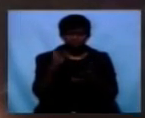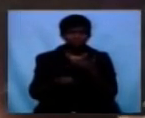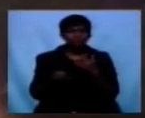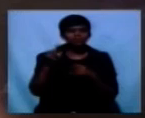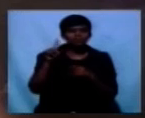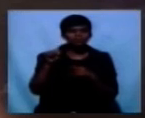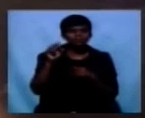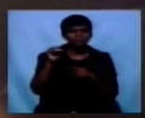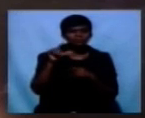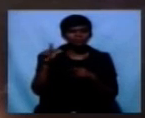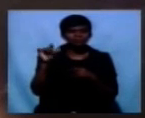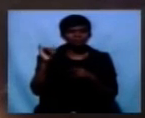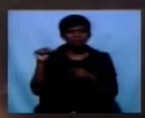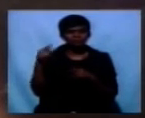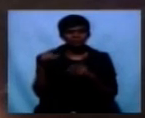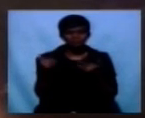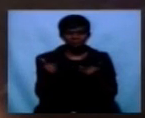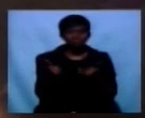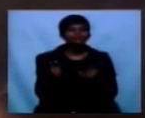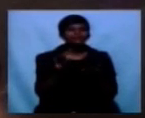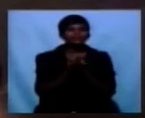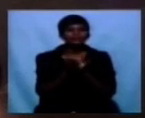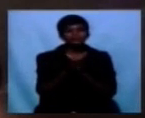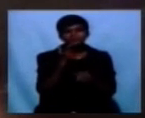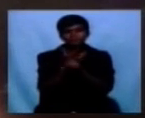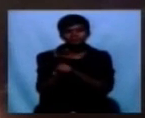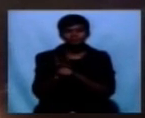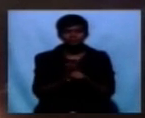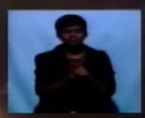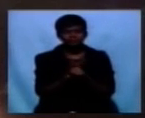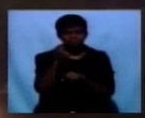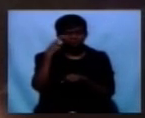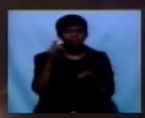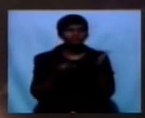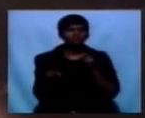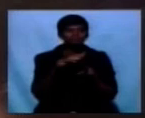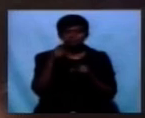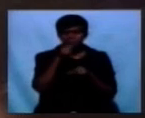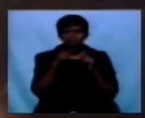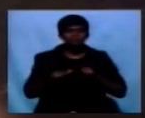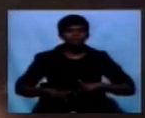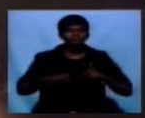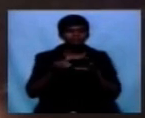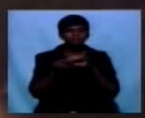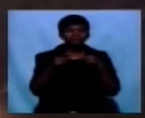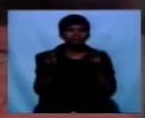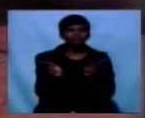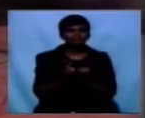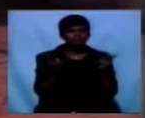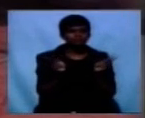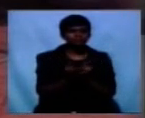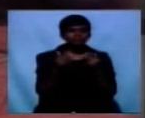which became a major issue of controversy for people that live in areas that you've put toll gates in,